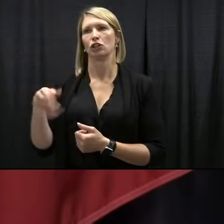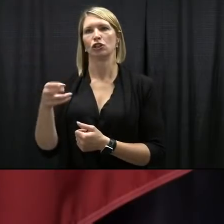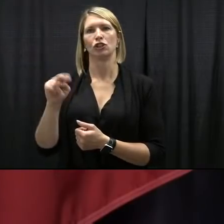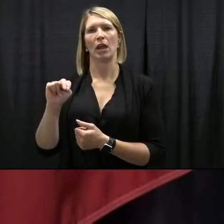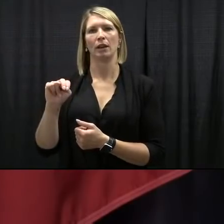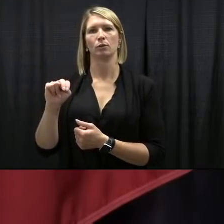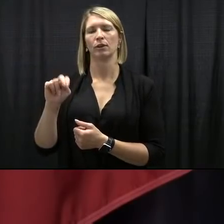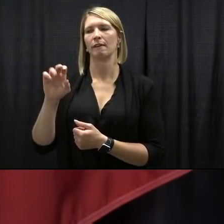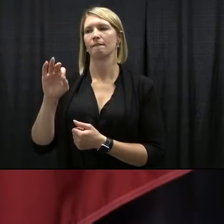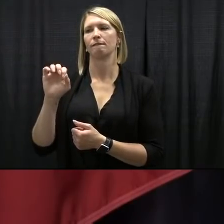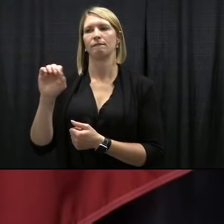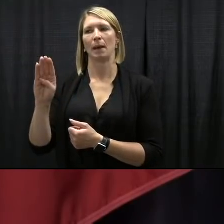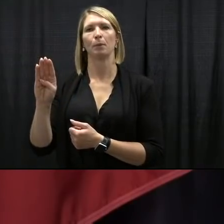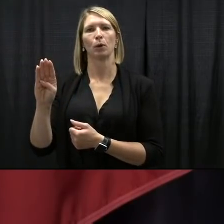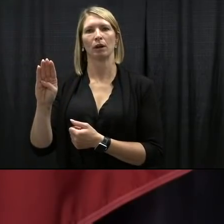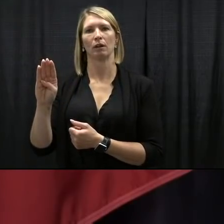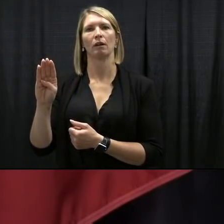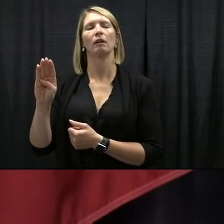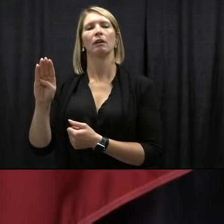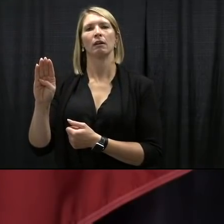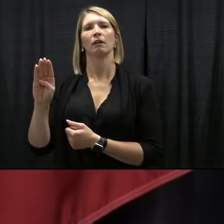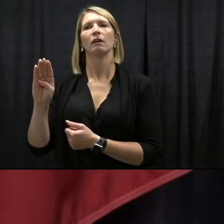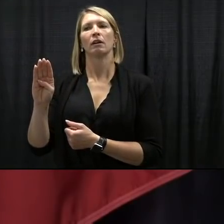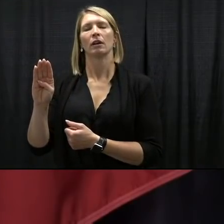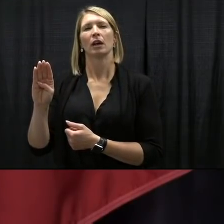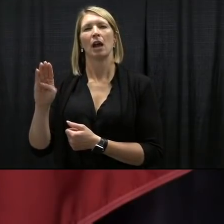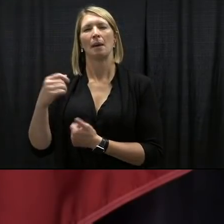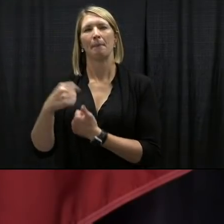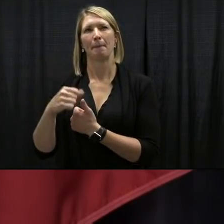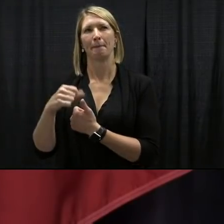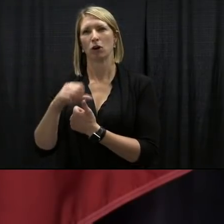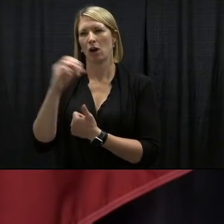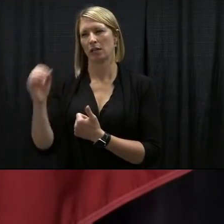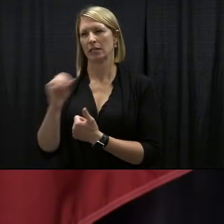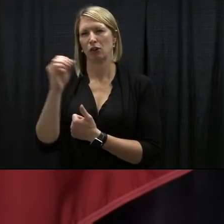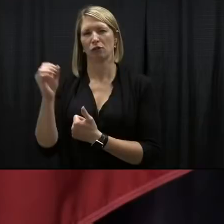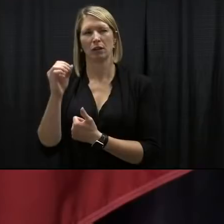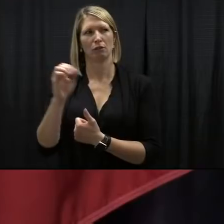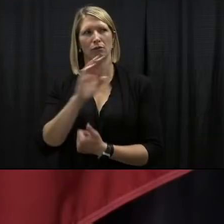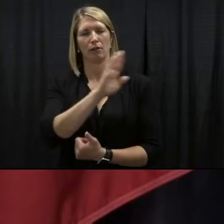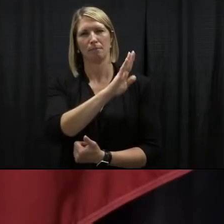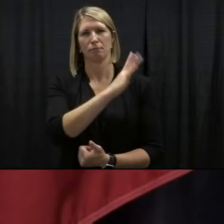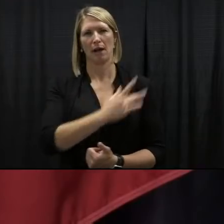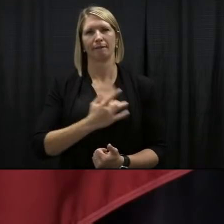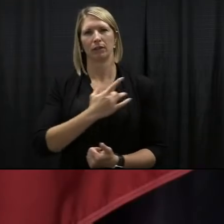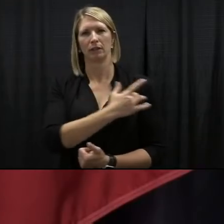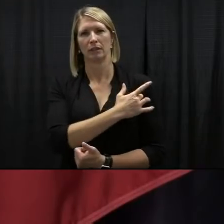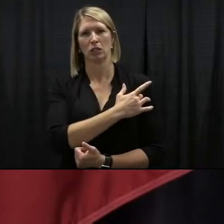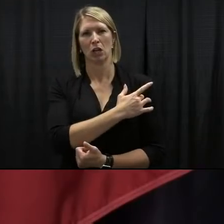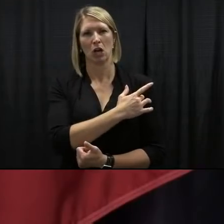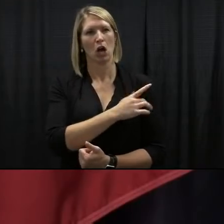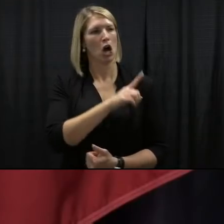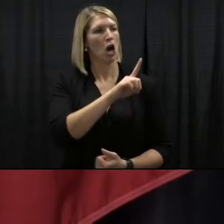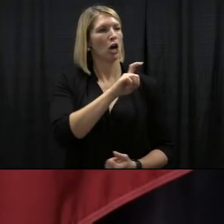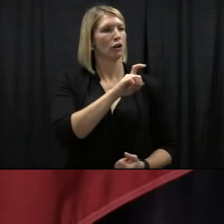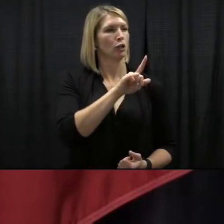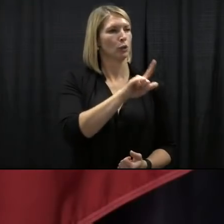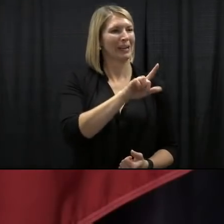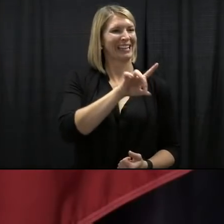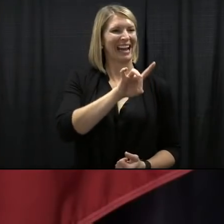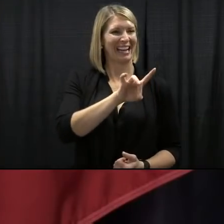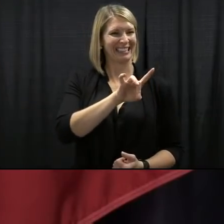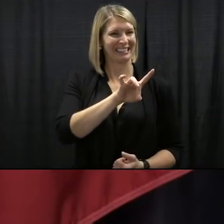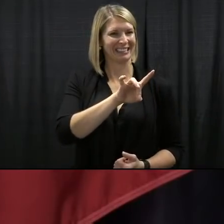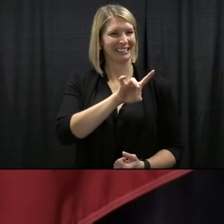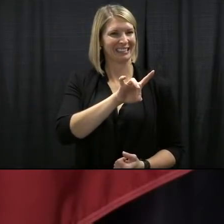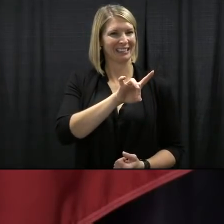about how Alpha variant got into their nursing home, and 128 out of 129 residents